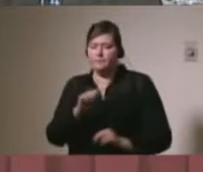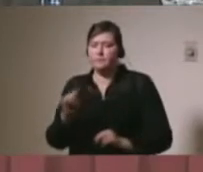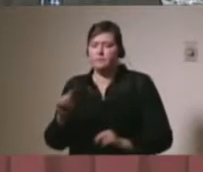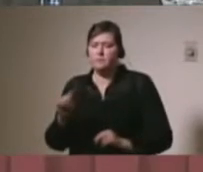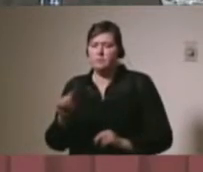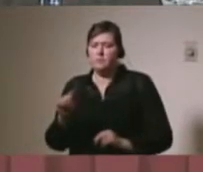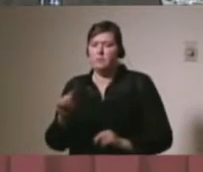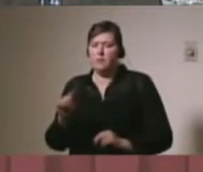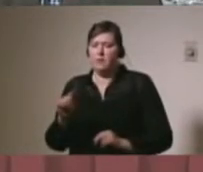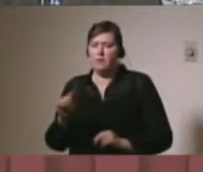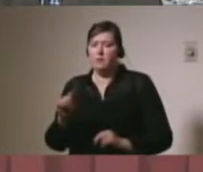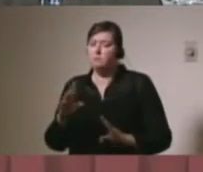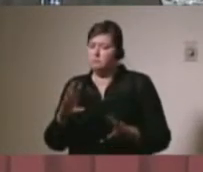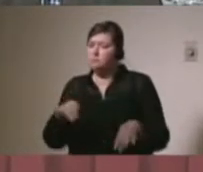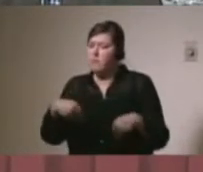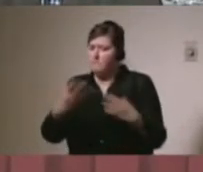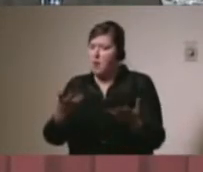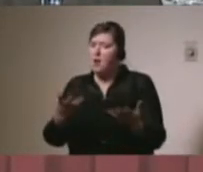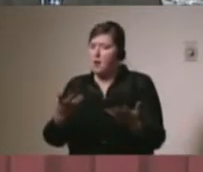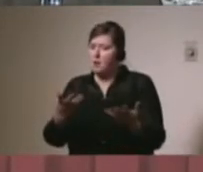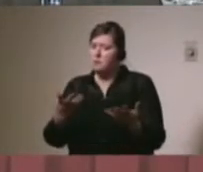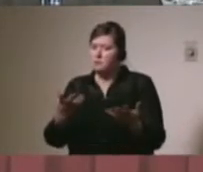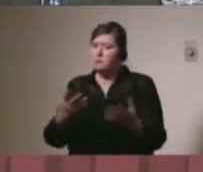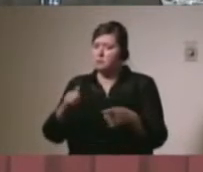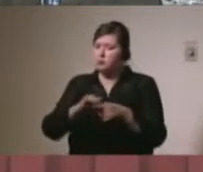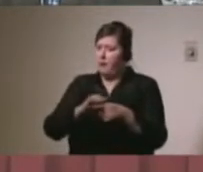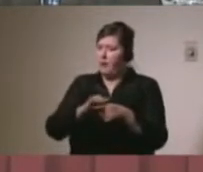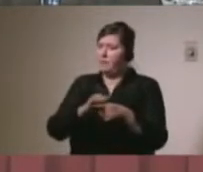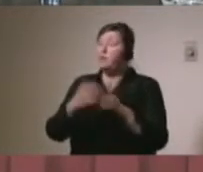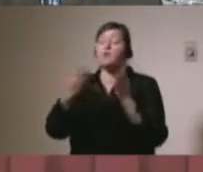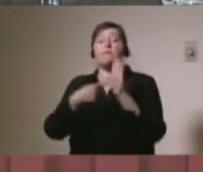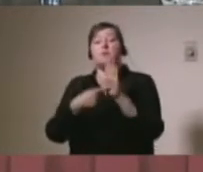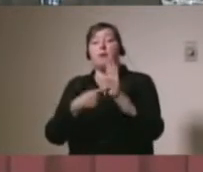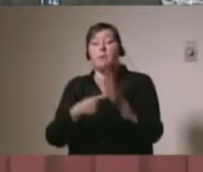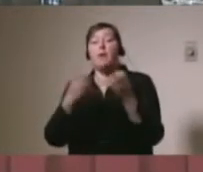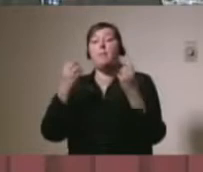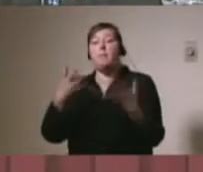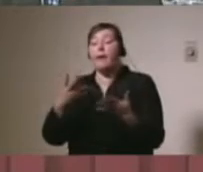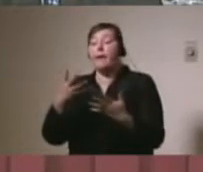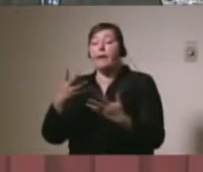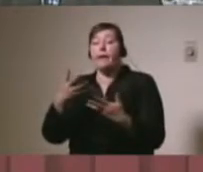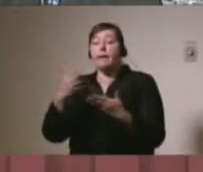were given retraining. So many letter carriers, for instance,